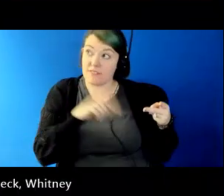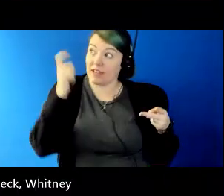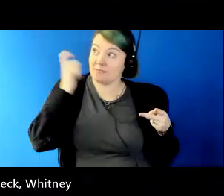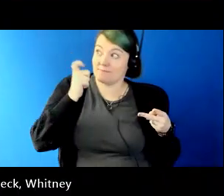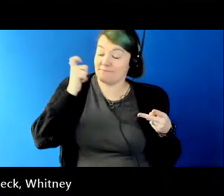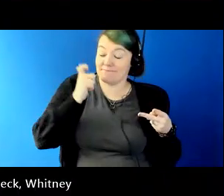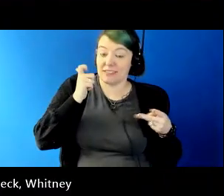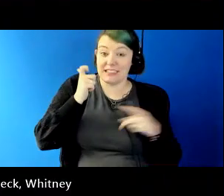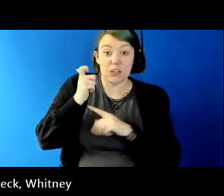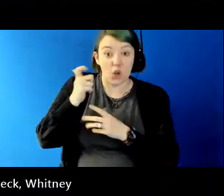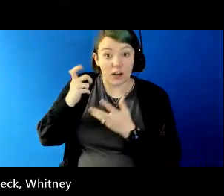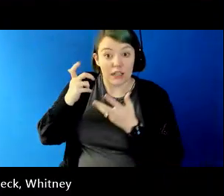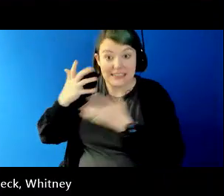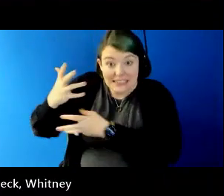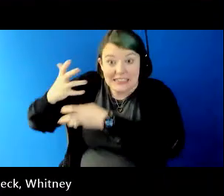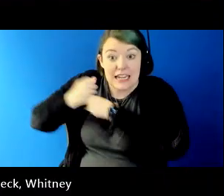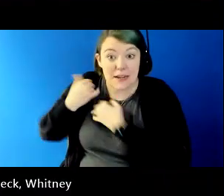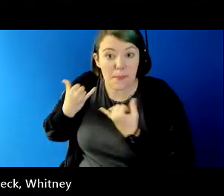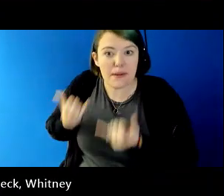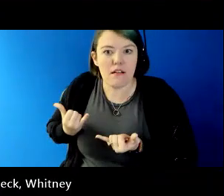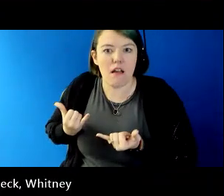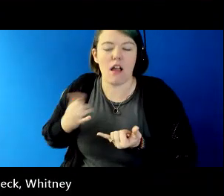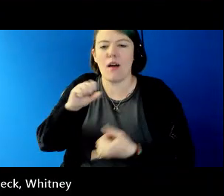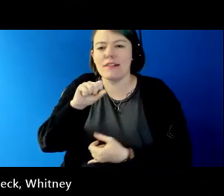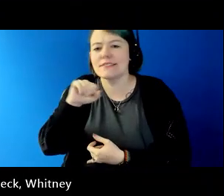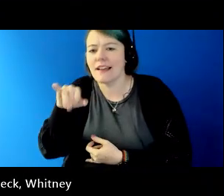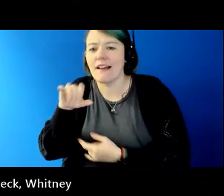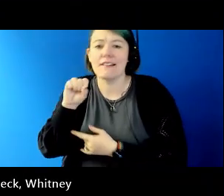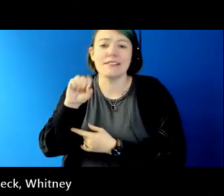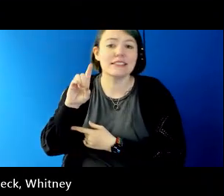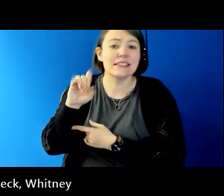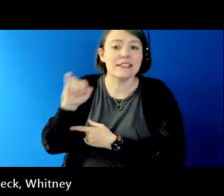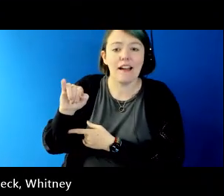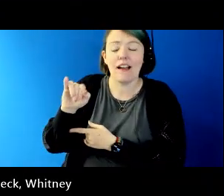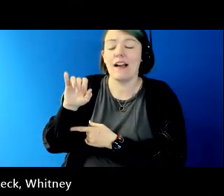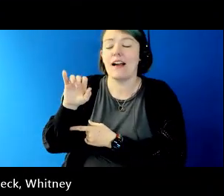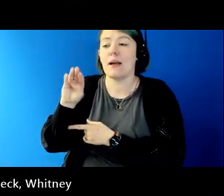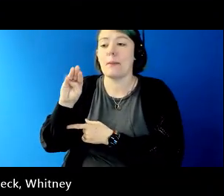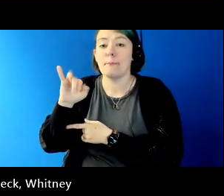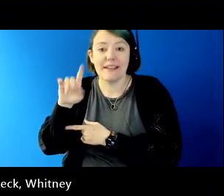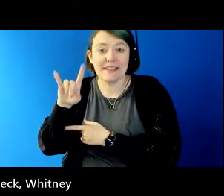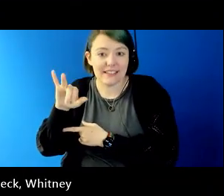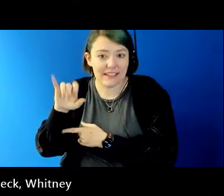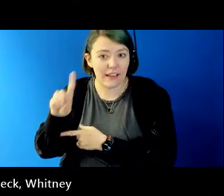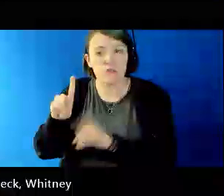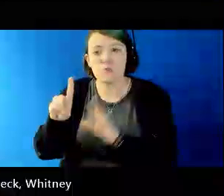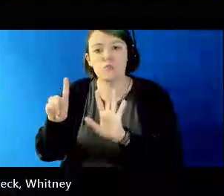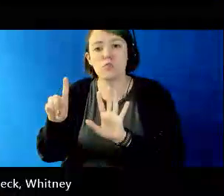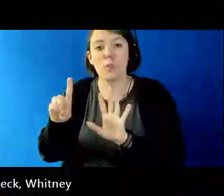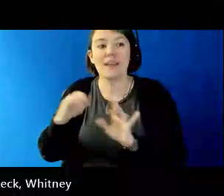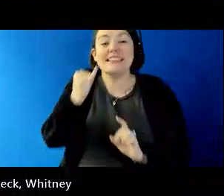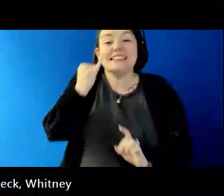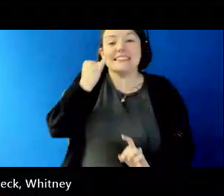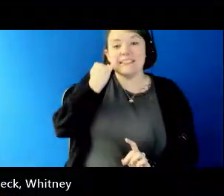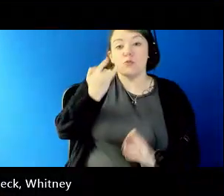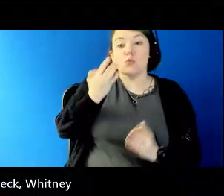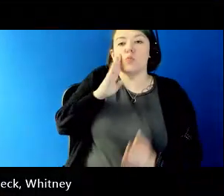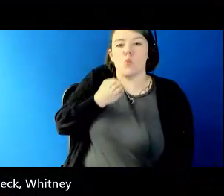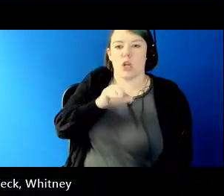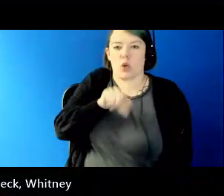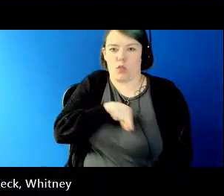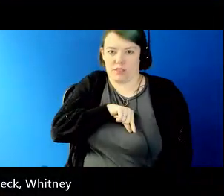have to currently be receiving Medicaid, SSI, SSDI. It's just that if your condition or disability makes you eligible. If